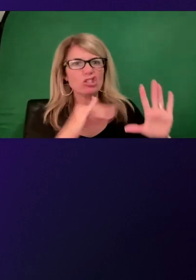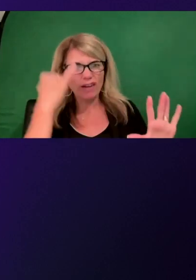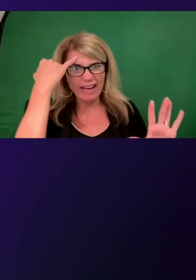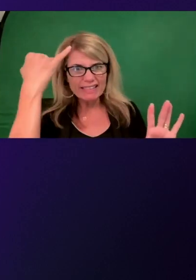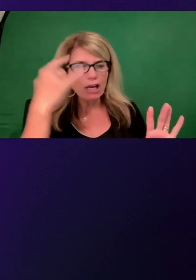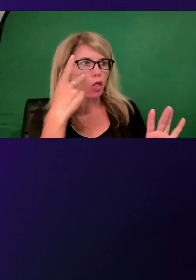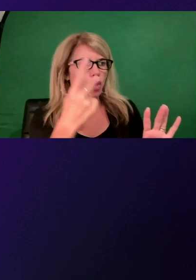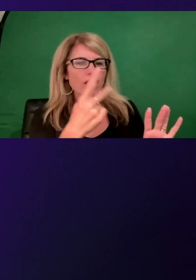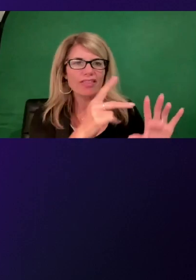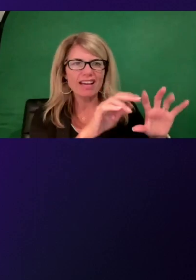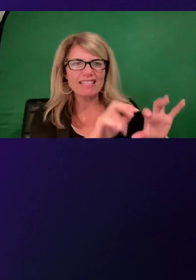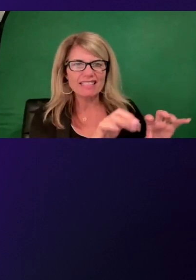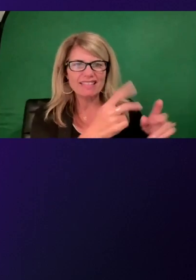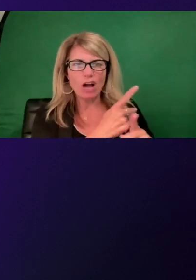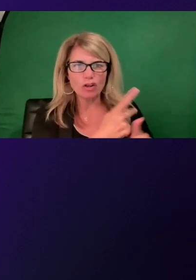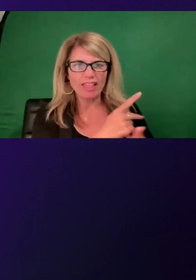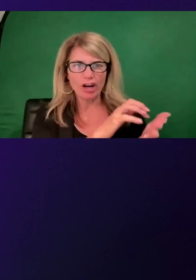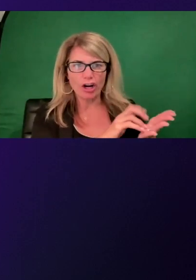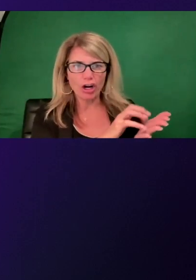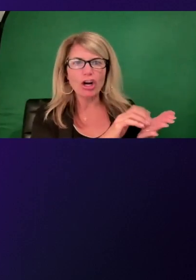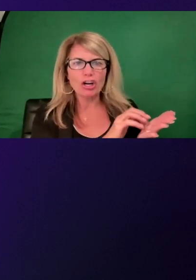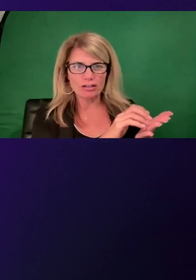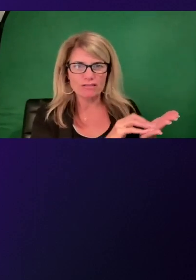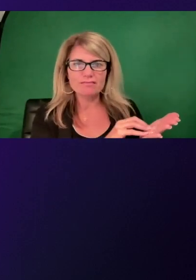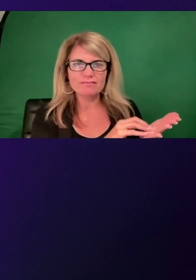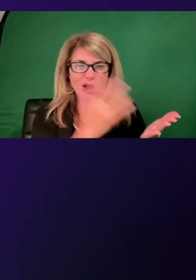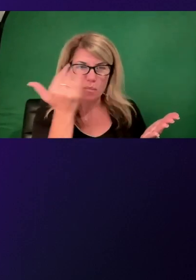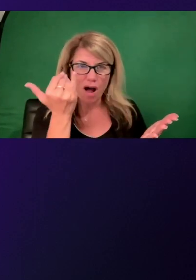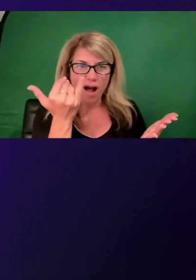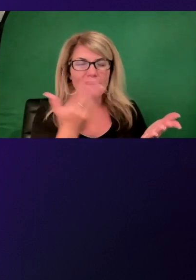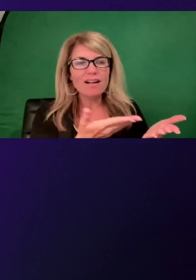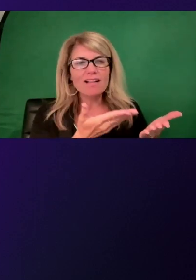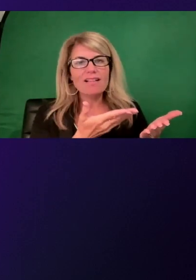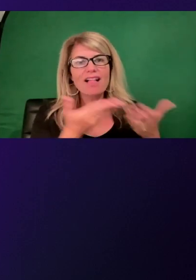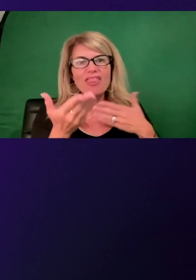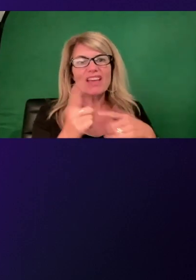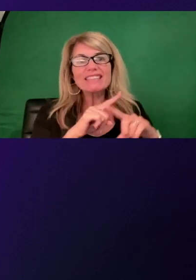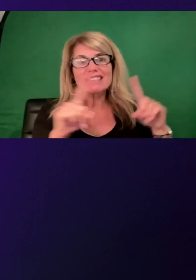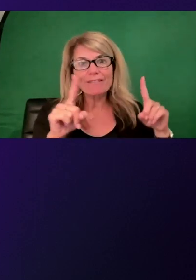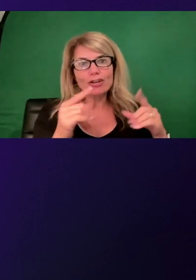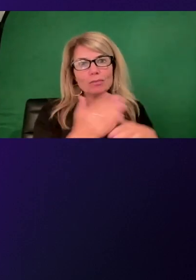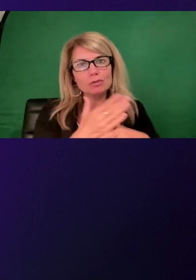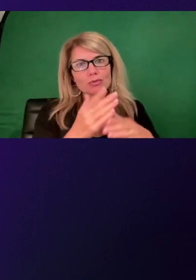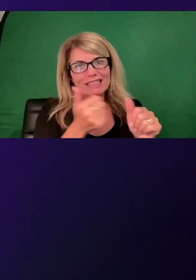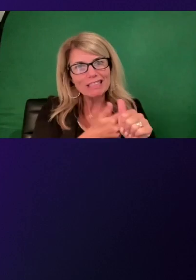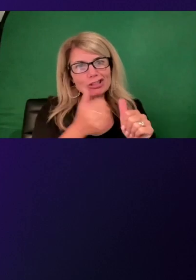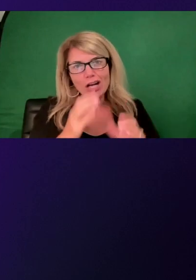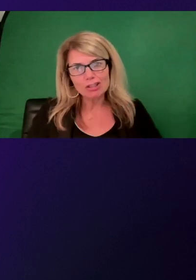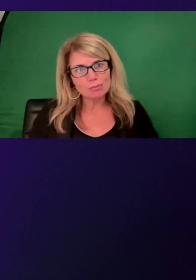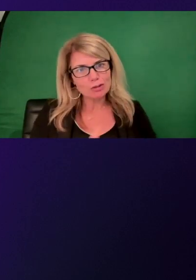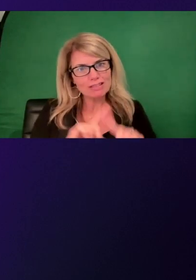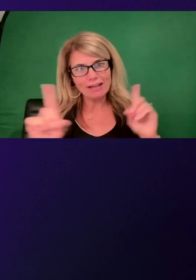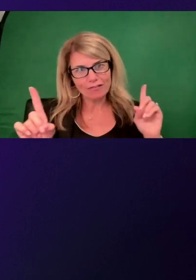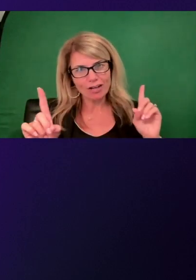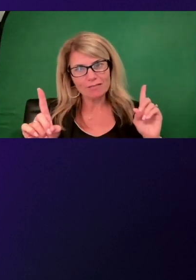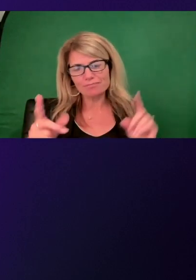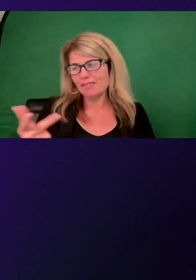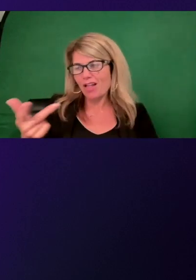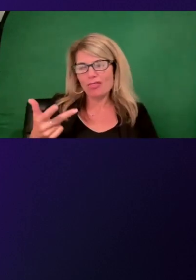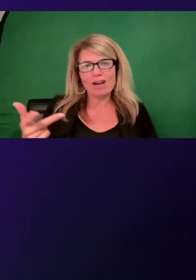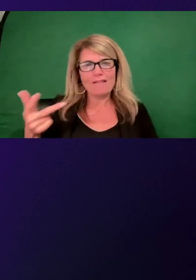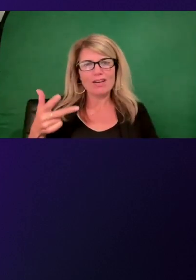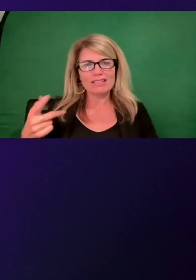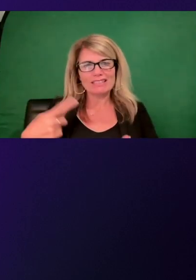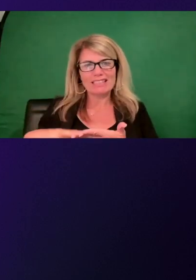Because I think, things differ from different customers. And I think we talked about offline, the 3 of us, about how,